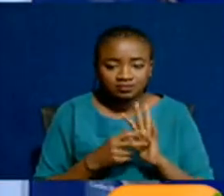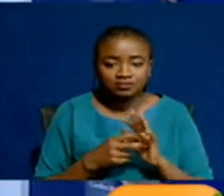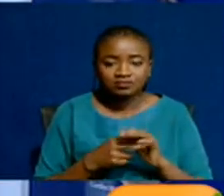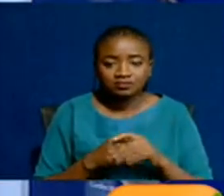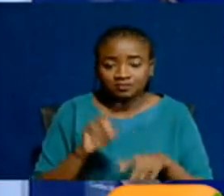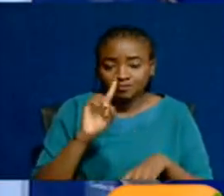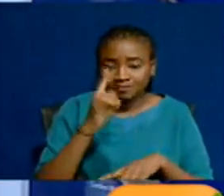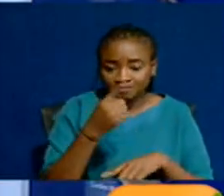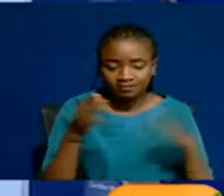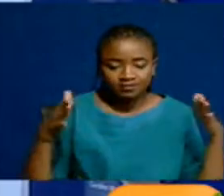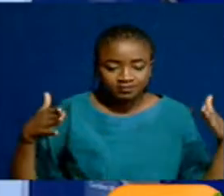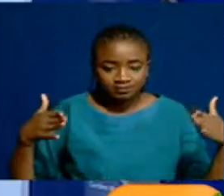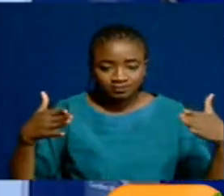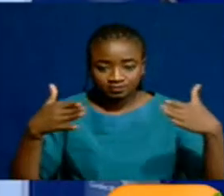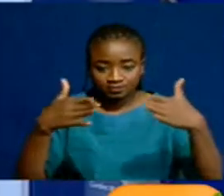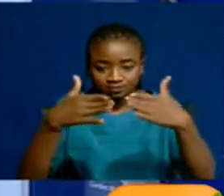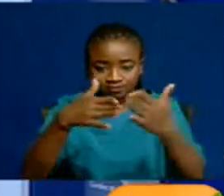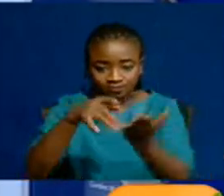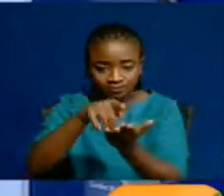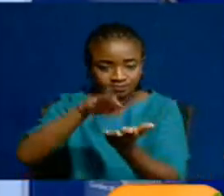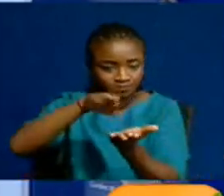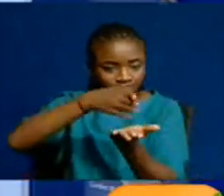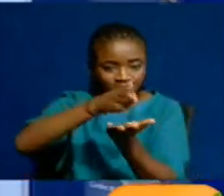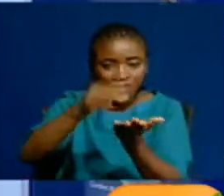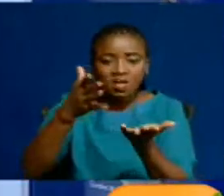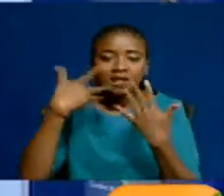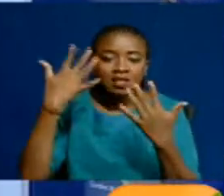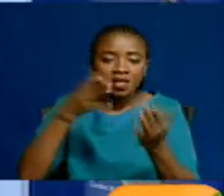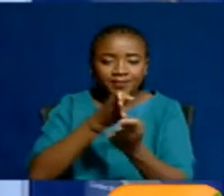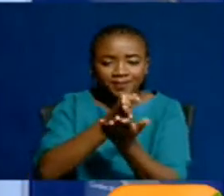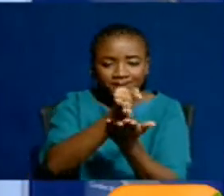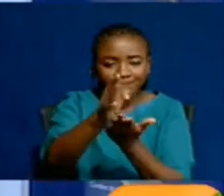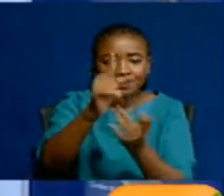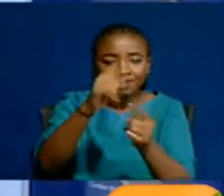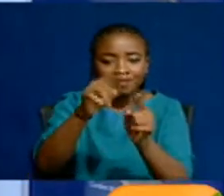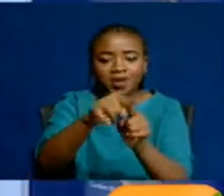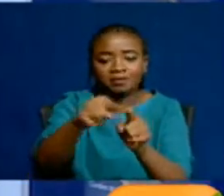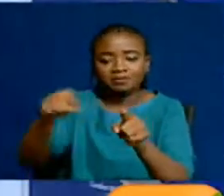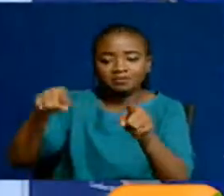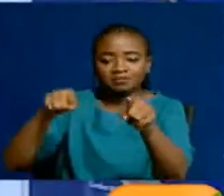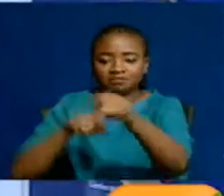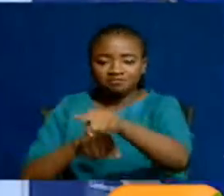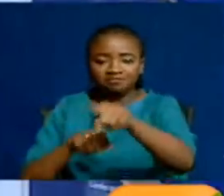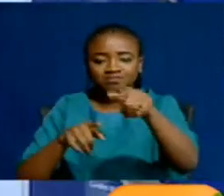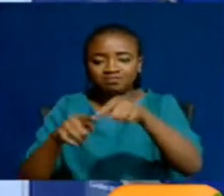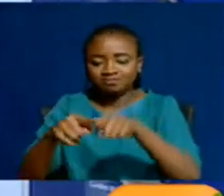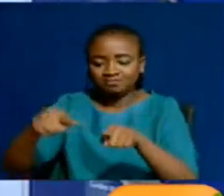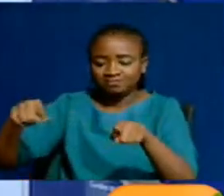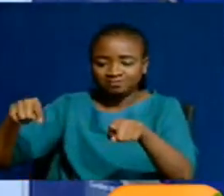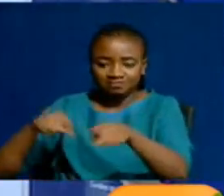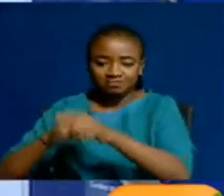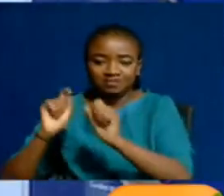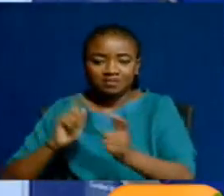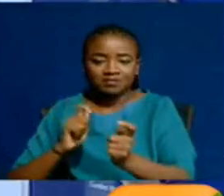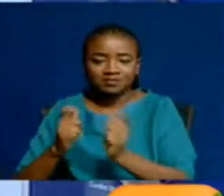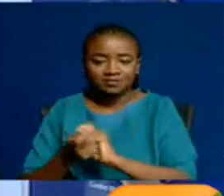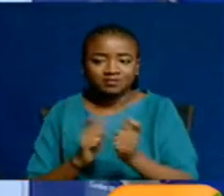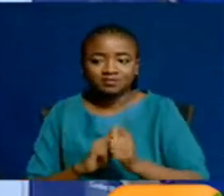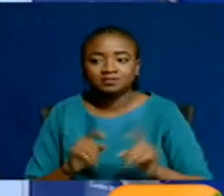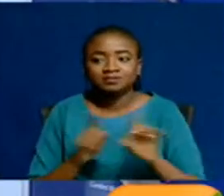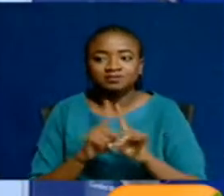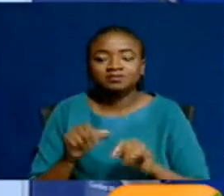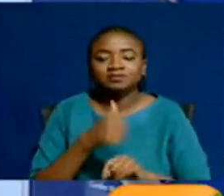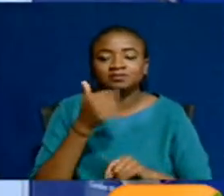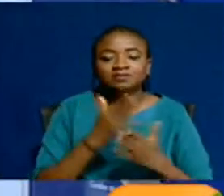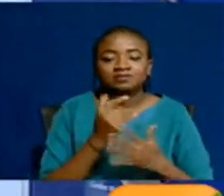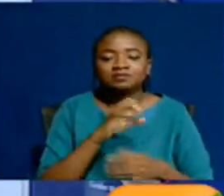in front and make a V-shape, but they keep on exchanging as they move by when they get tired. Some birds will make some songs or calls that make